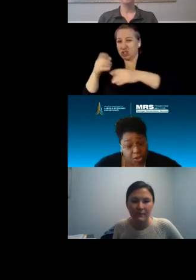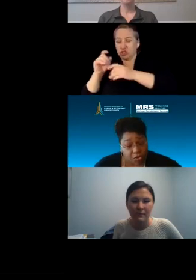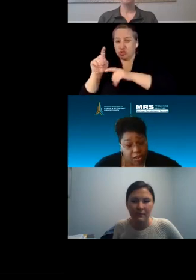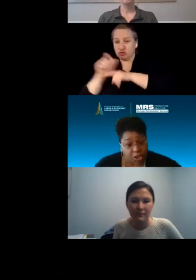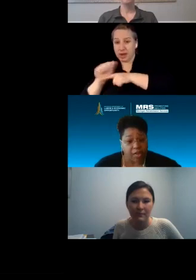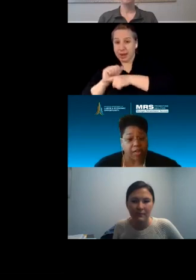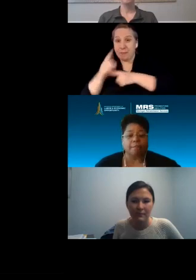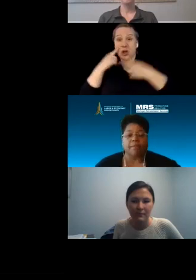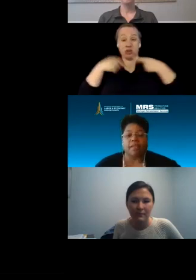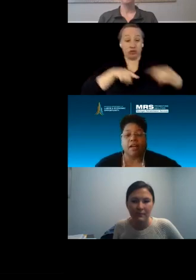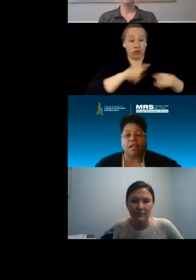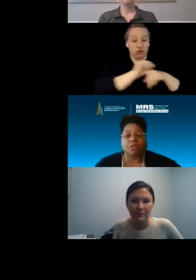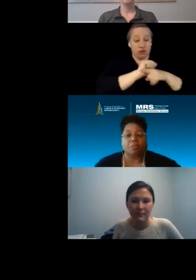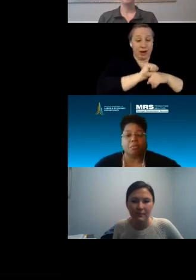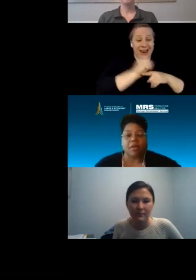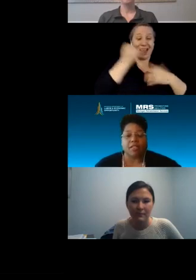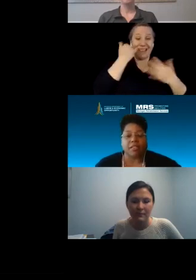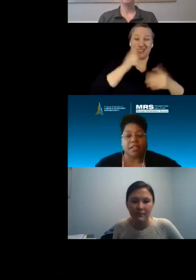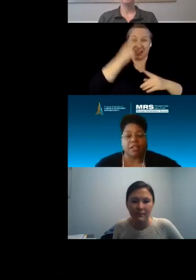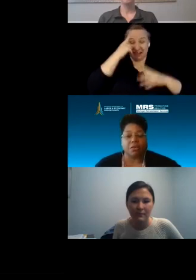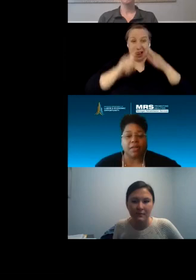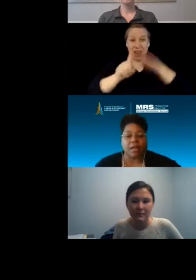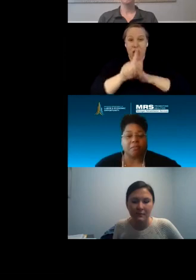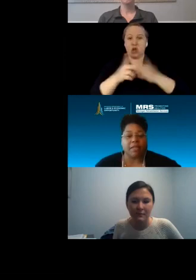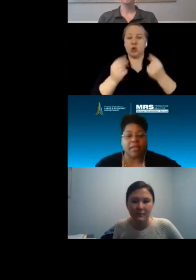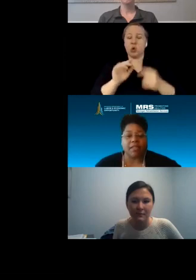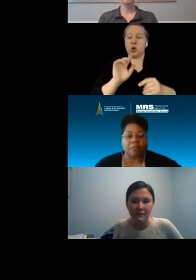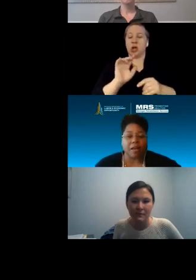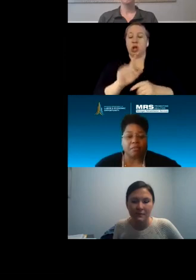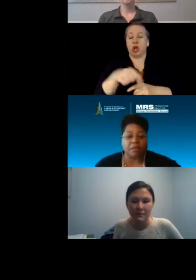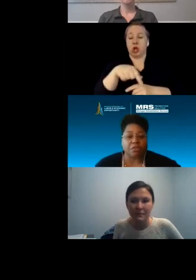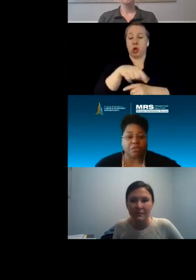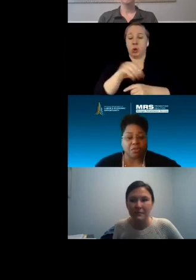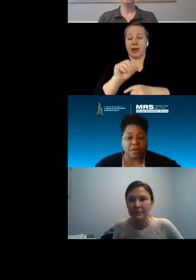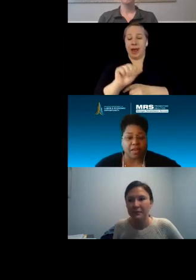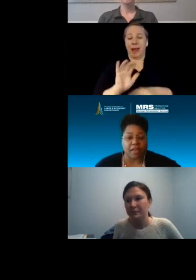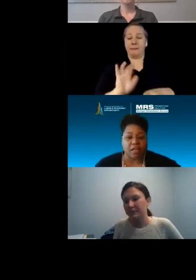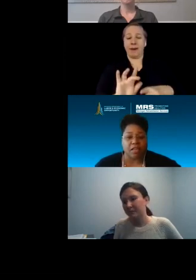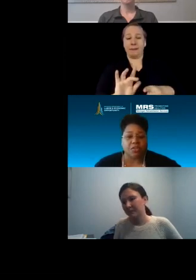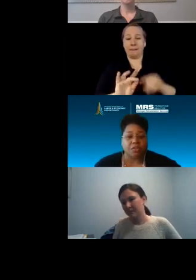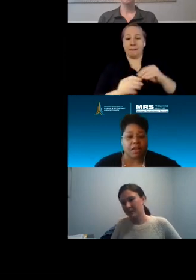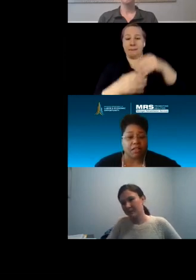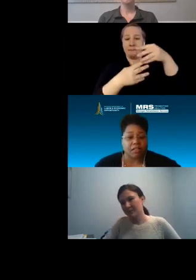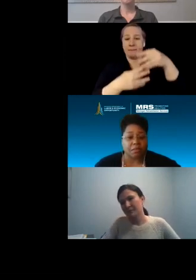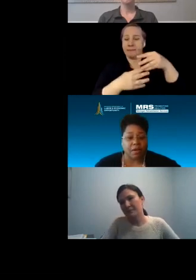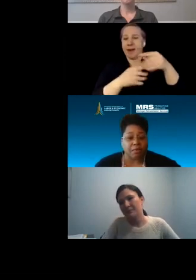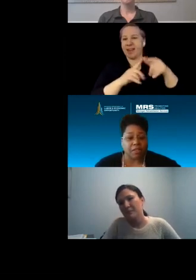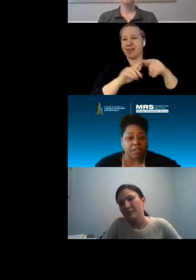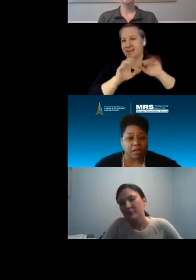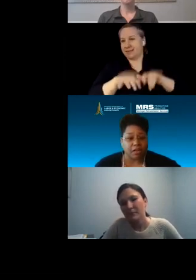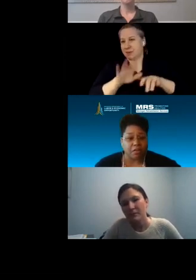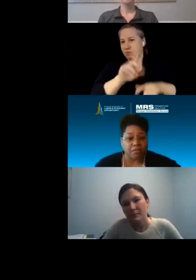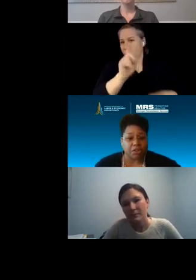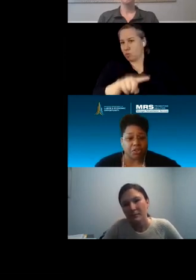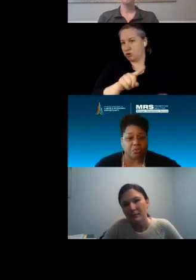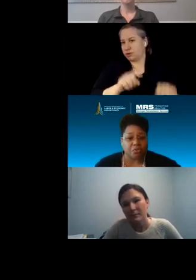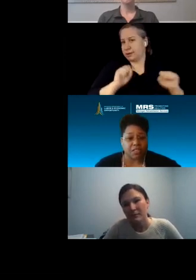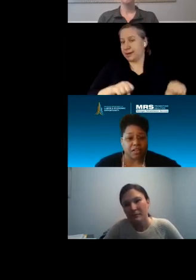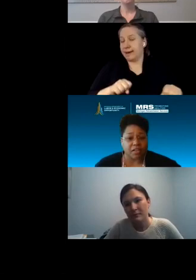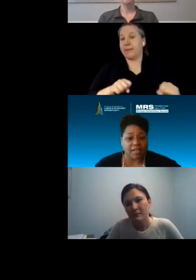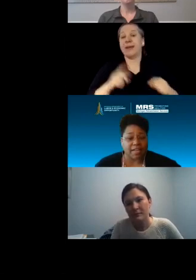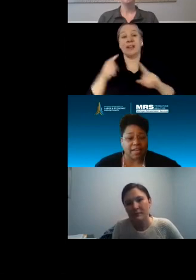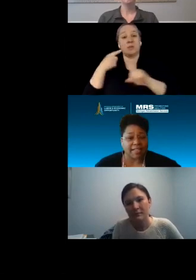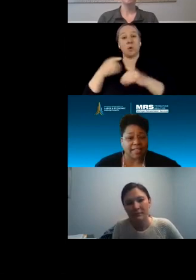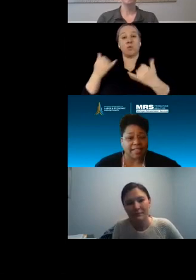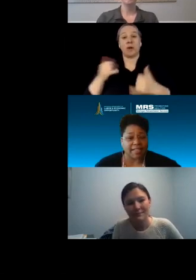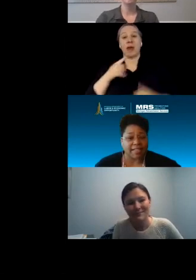questions during the training, you can press the Q&A button at the bottom of your screen. So at this point, I want to turn it over to